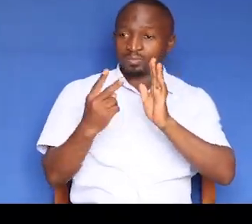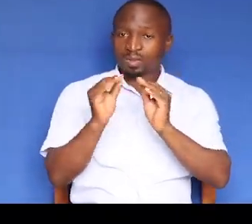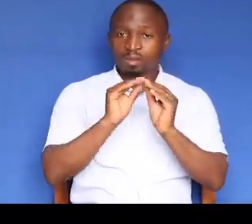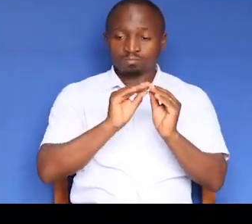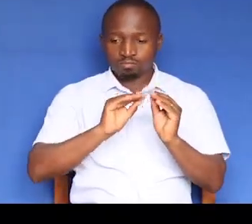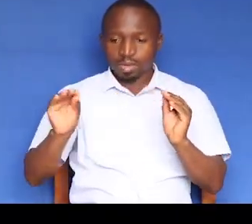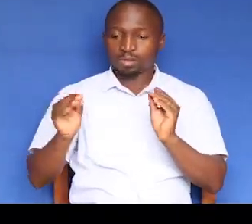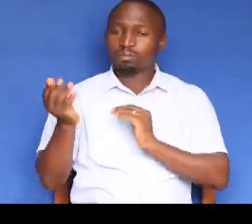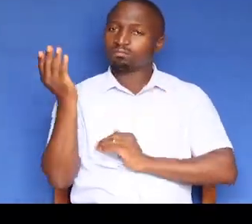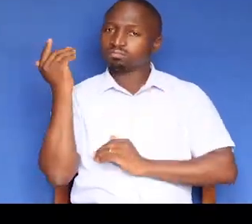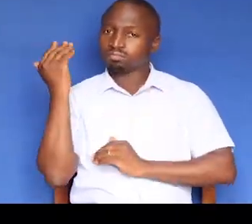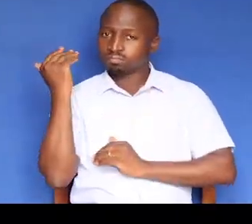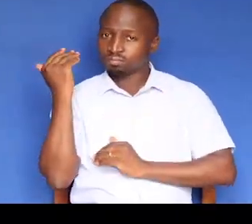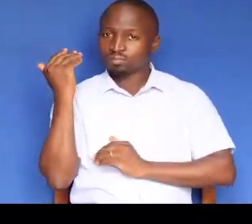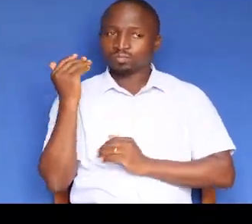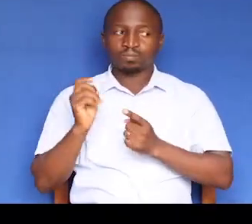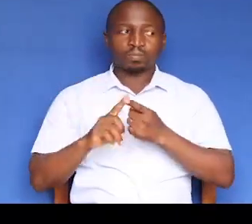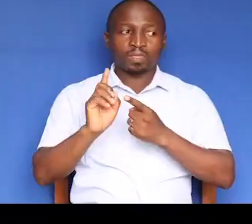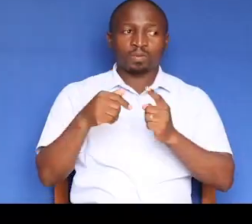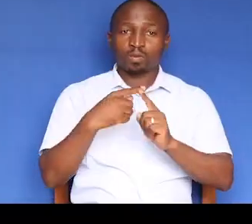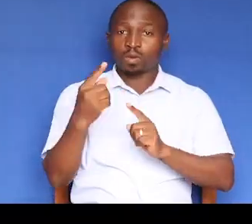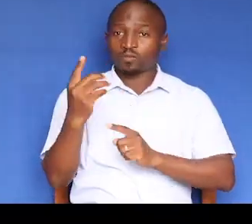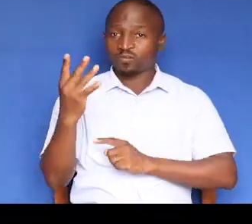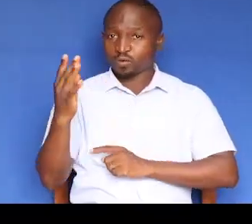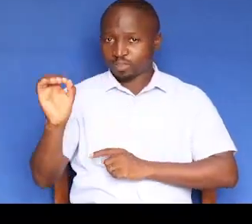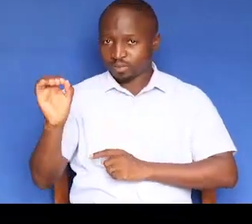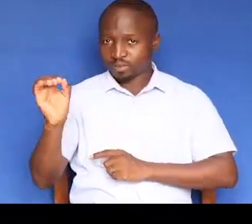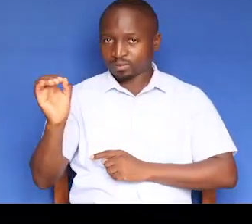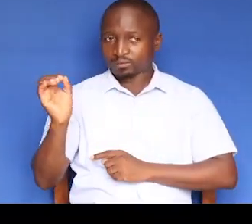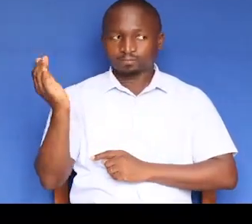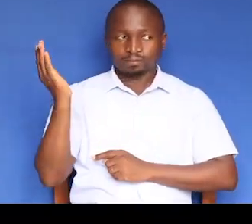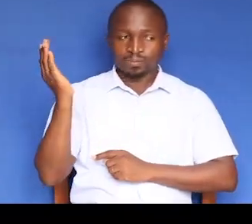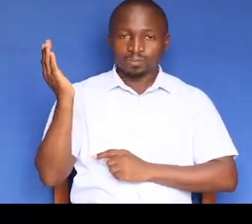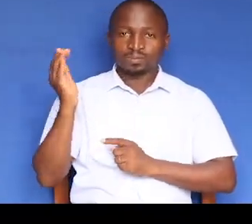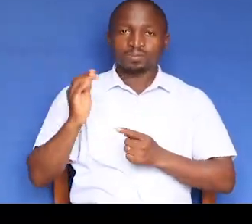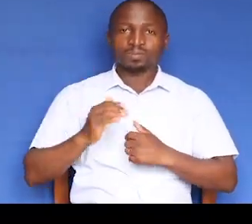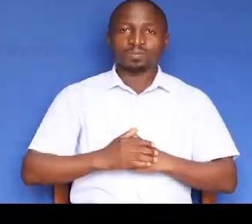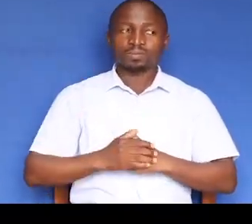minus all the previous, which is 140